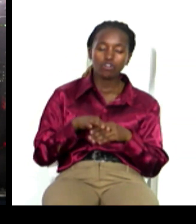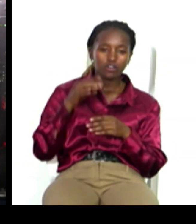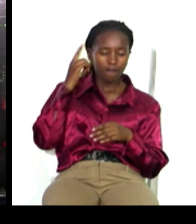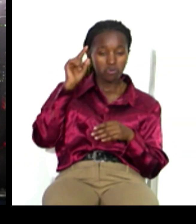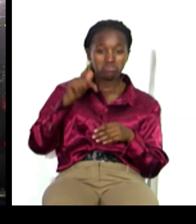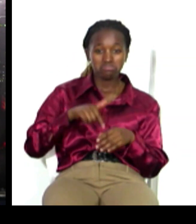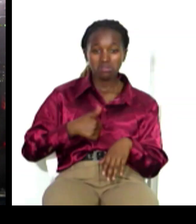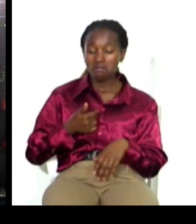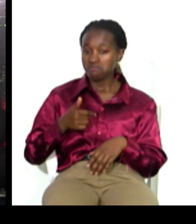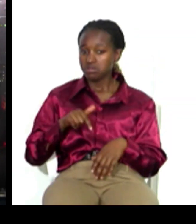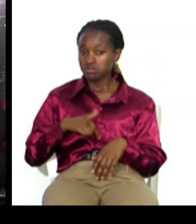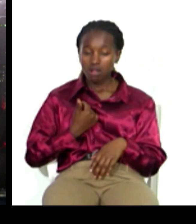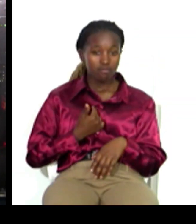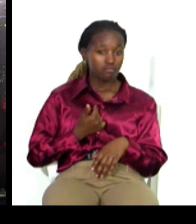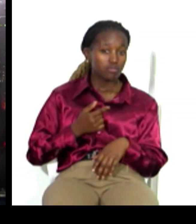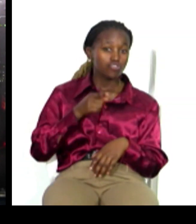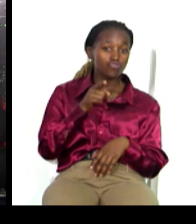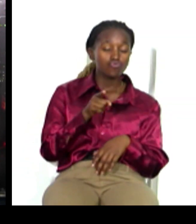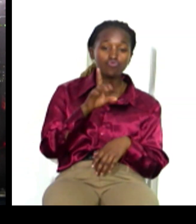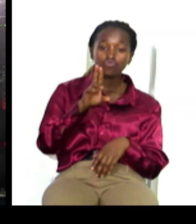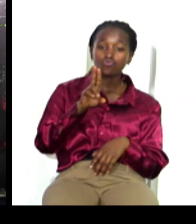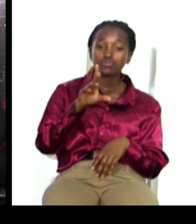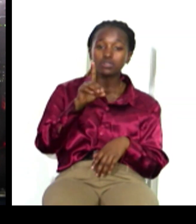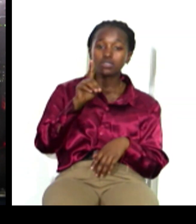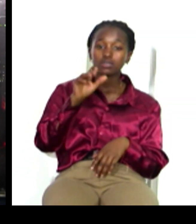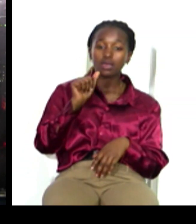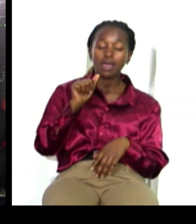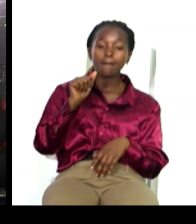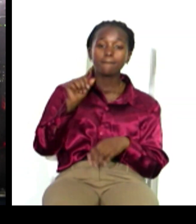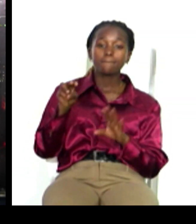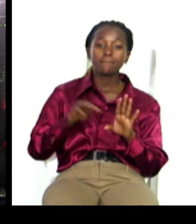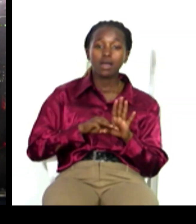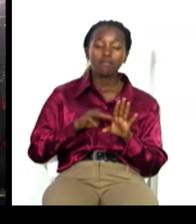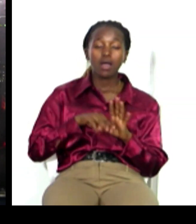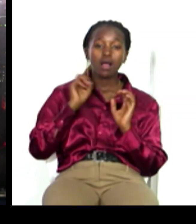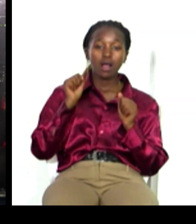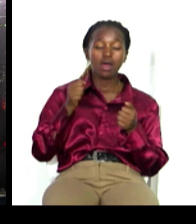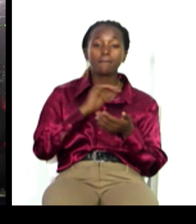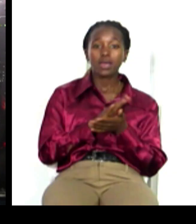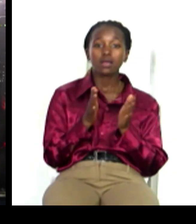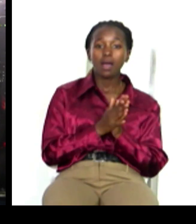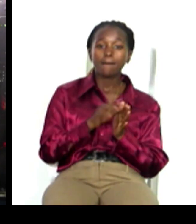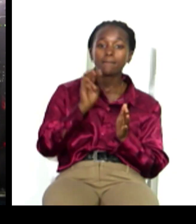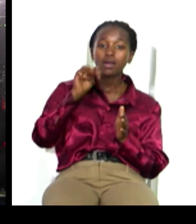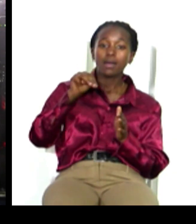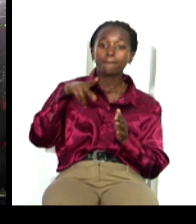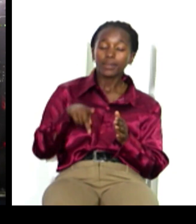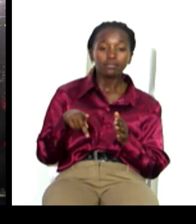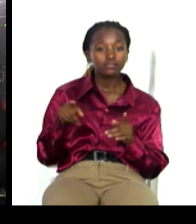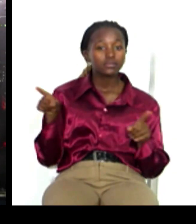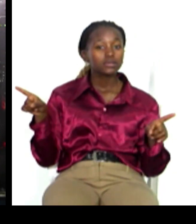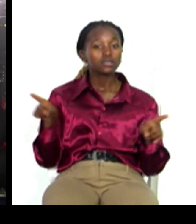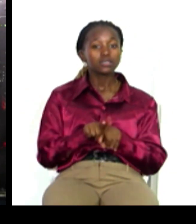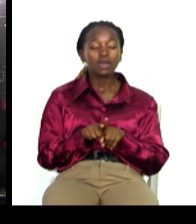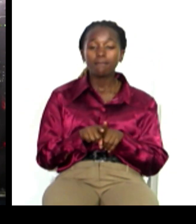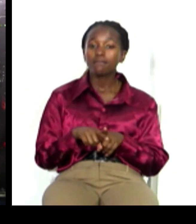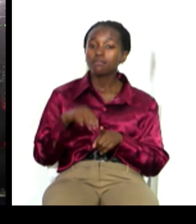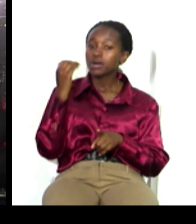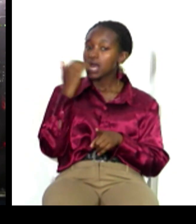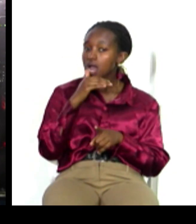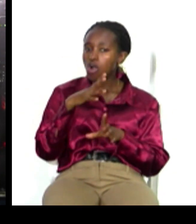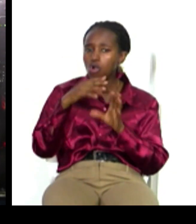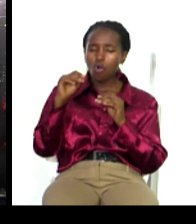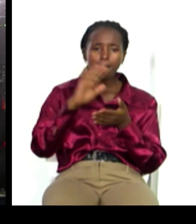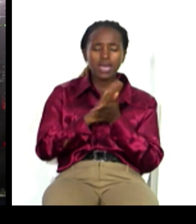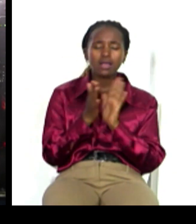Nyanza, you can get a member of UDA, anaenda anakuwa MP. A member of hii party ya Gashagwa, anaenda